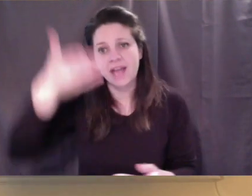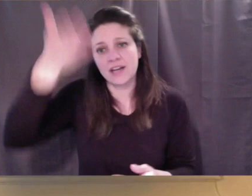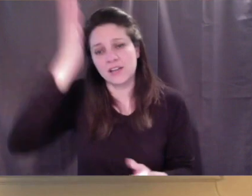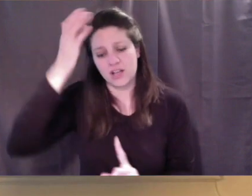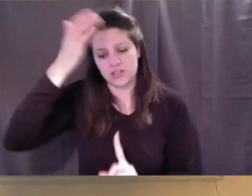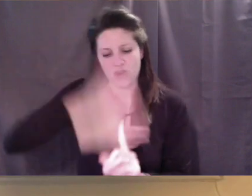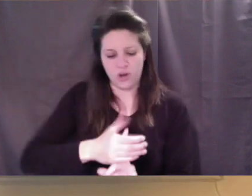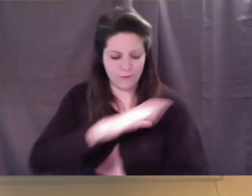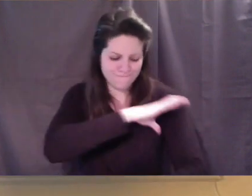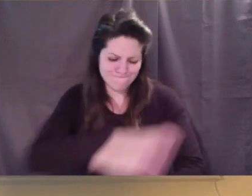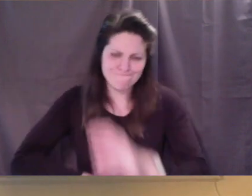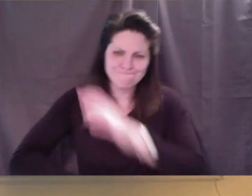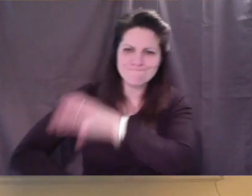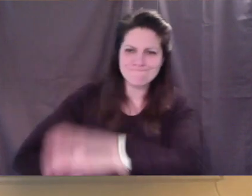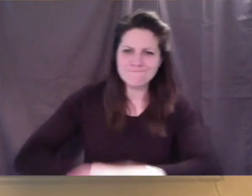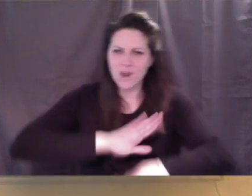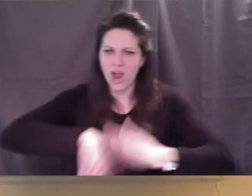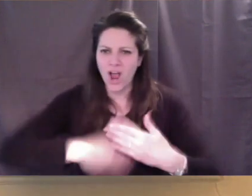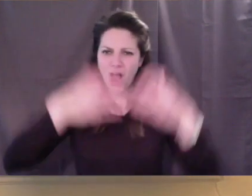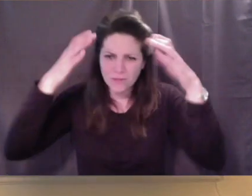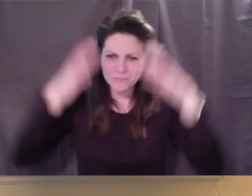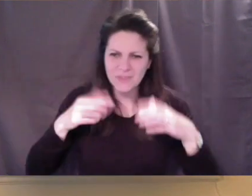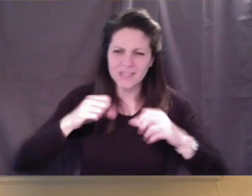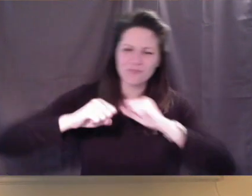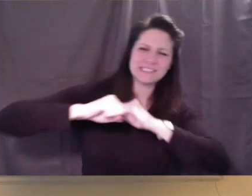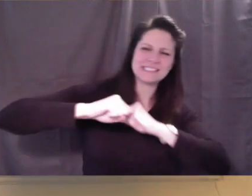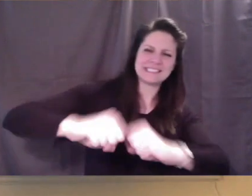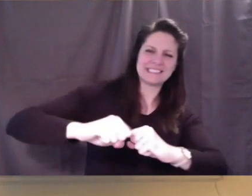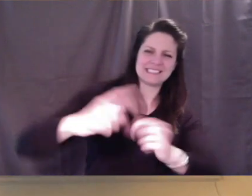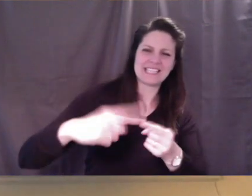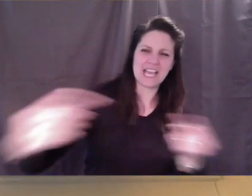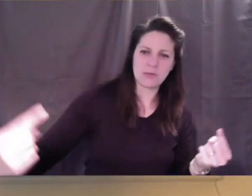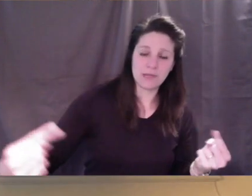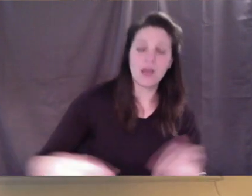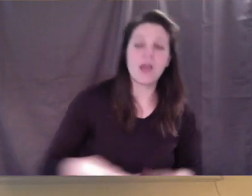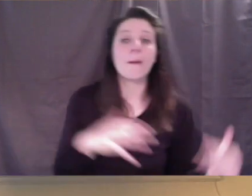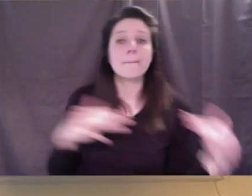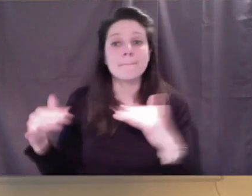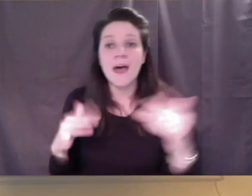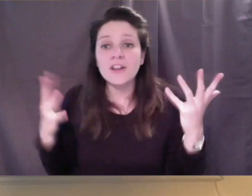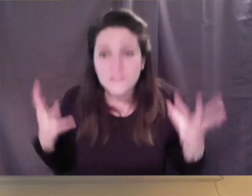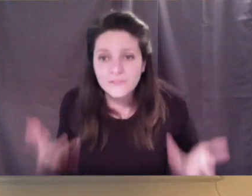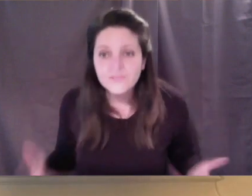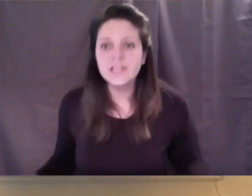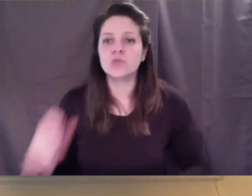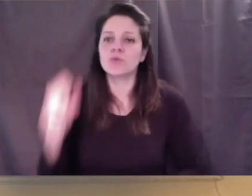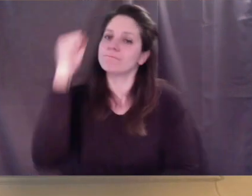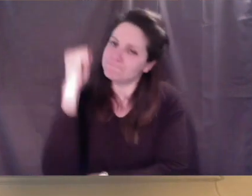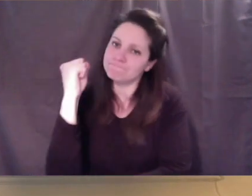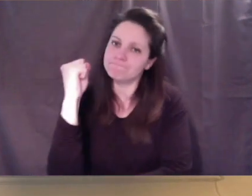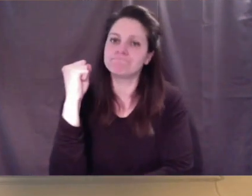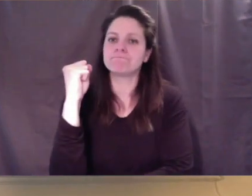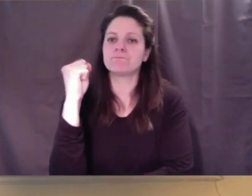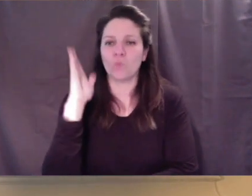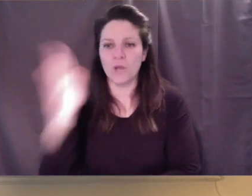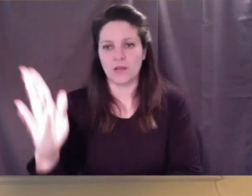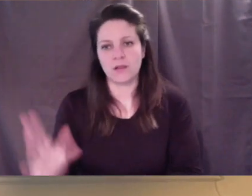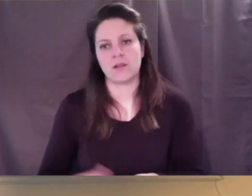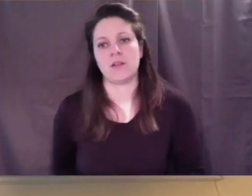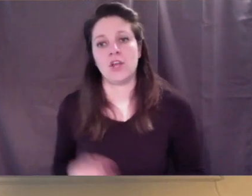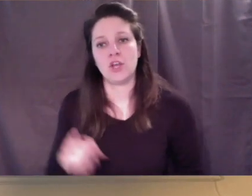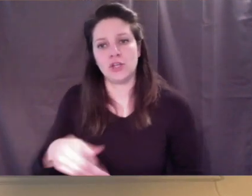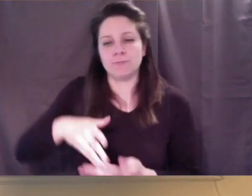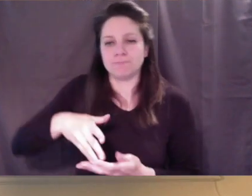on every piece of God's armor so that you will be able to resist the enemy in the time of evil. Then after the battle, you will still be